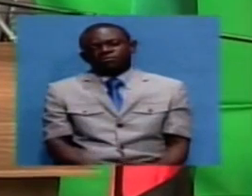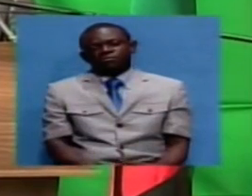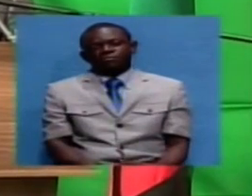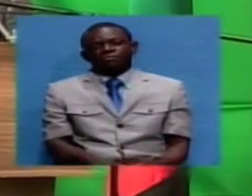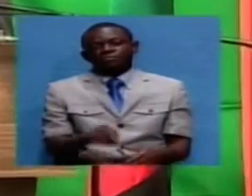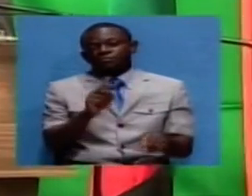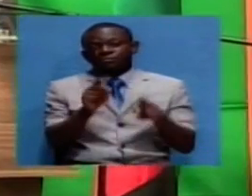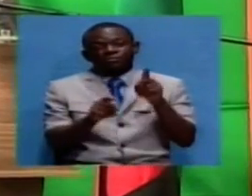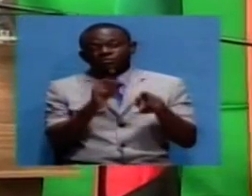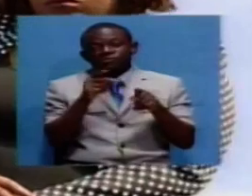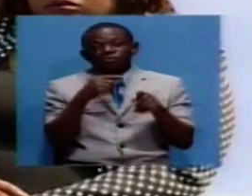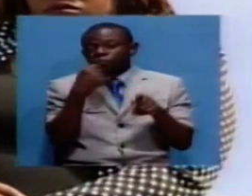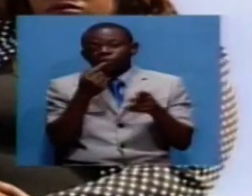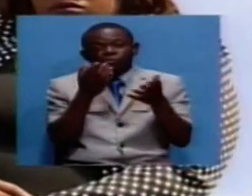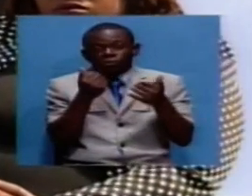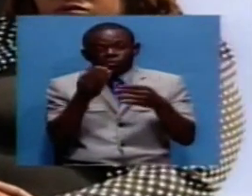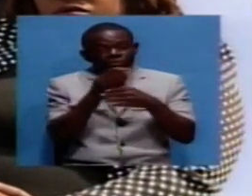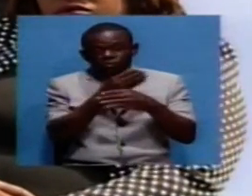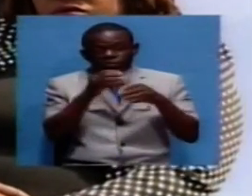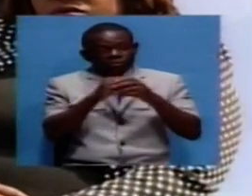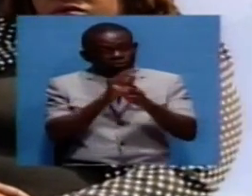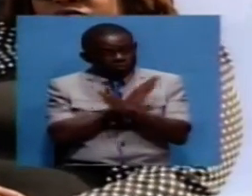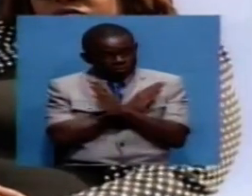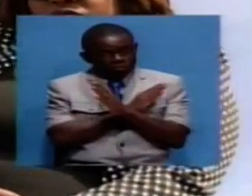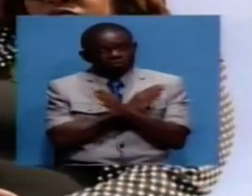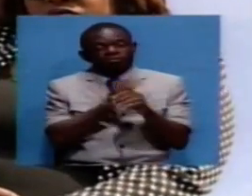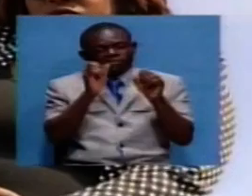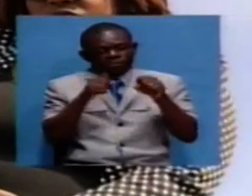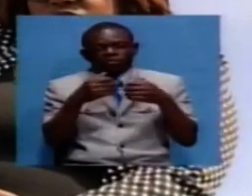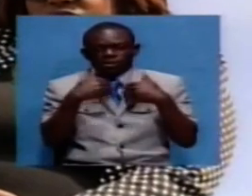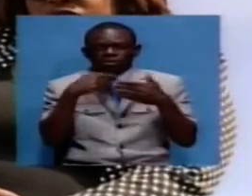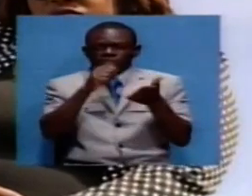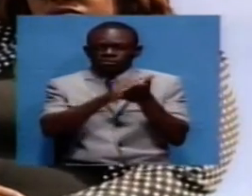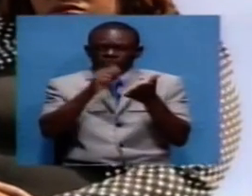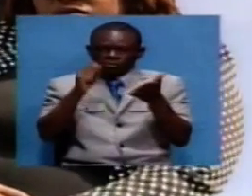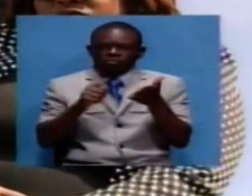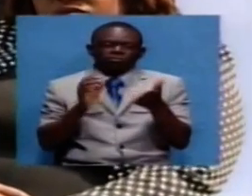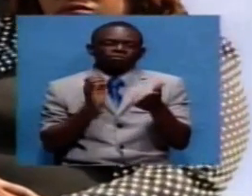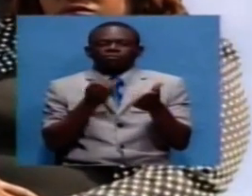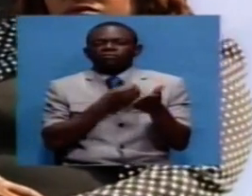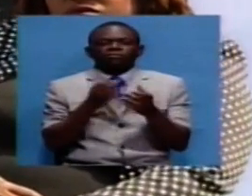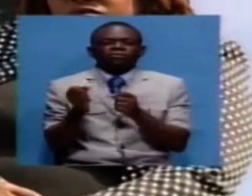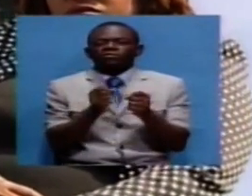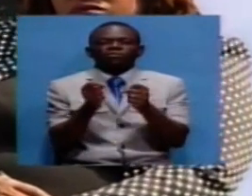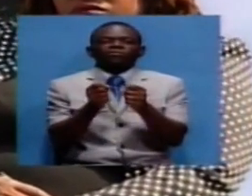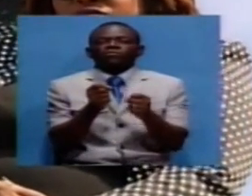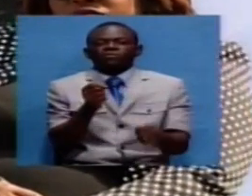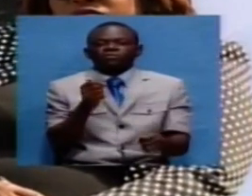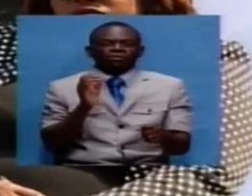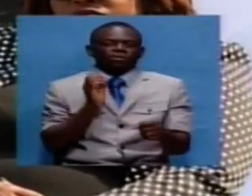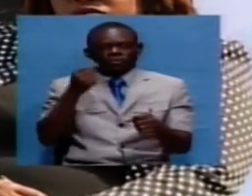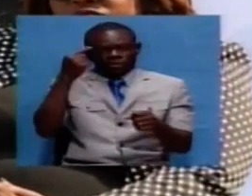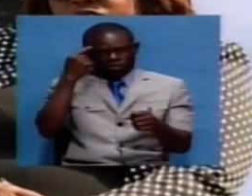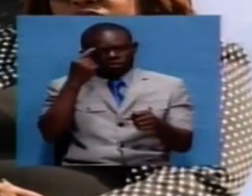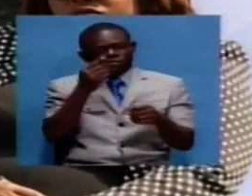So those people who want to invest in Zambia should have confidence in our system. And I think that's a normal thing to do. But I'm sure,